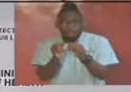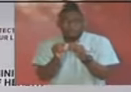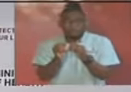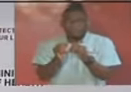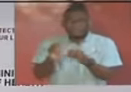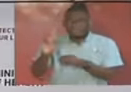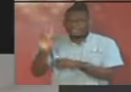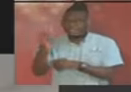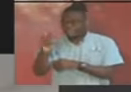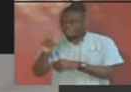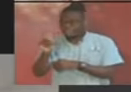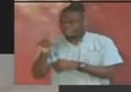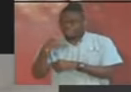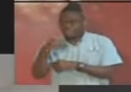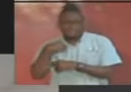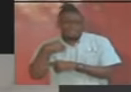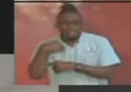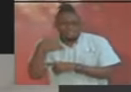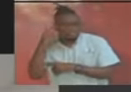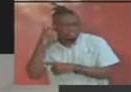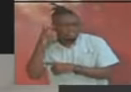question, please?